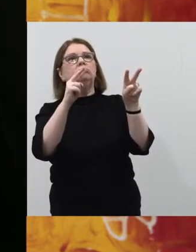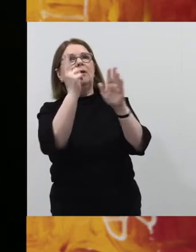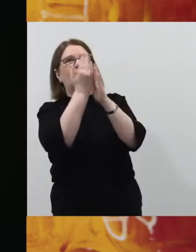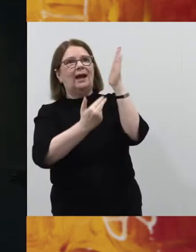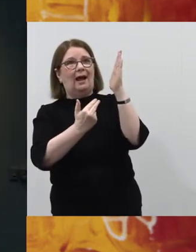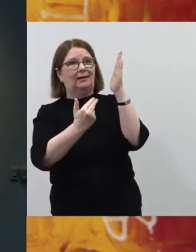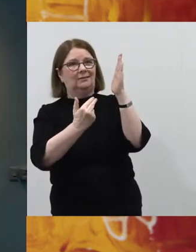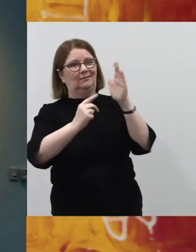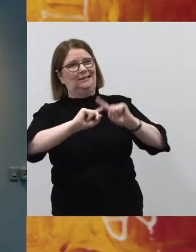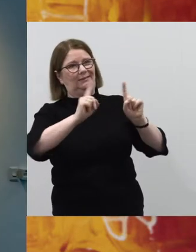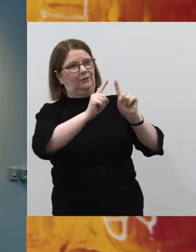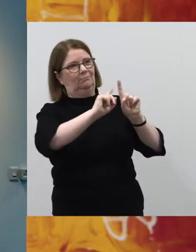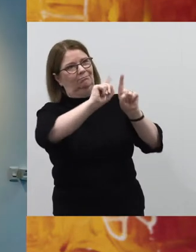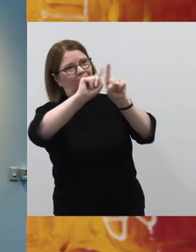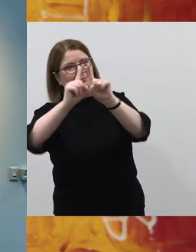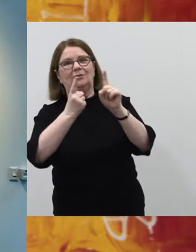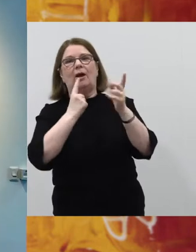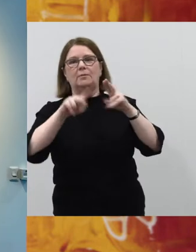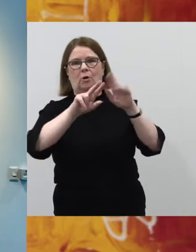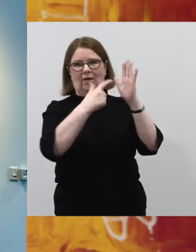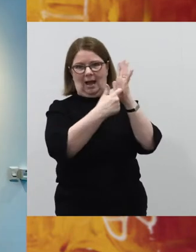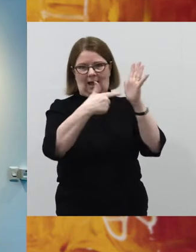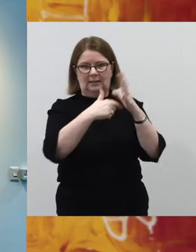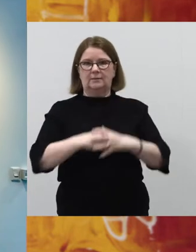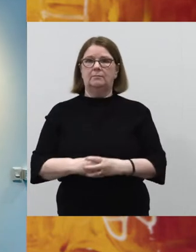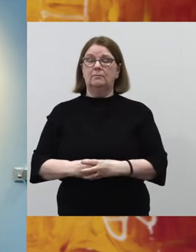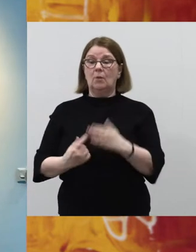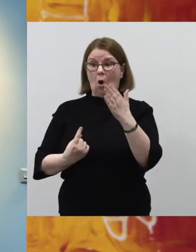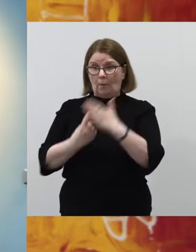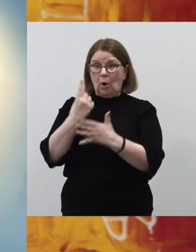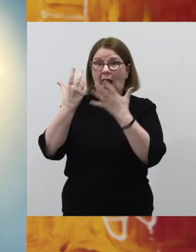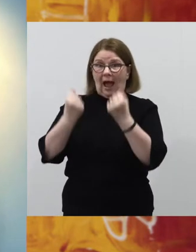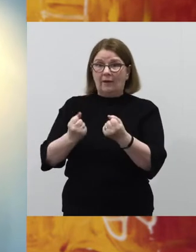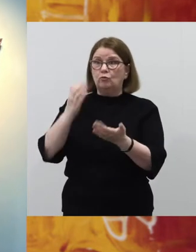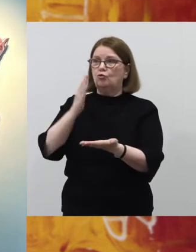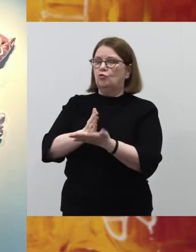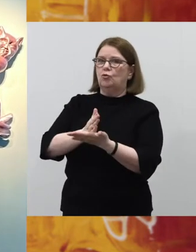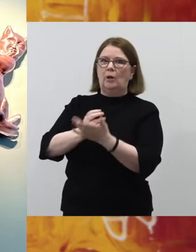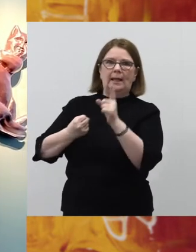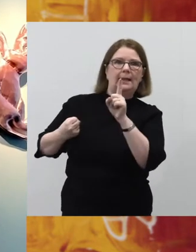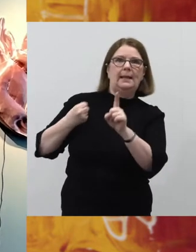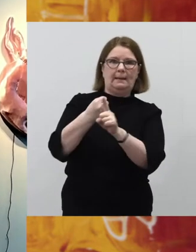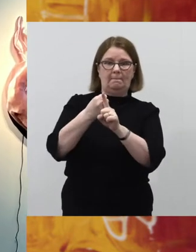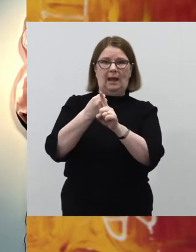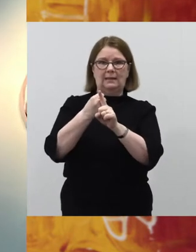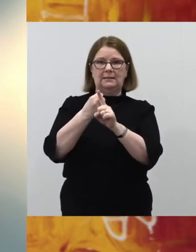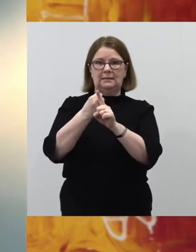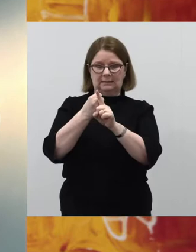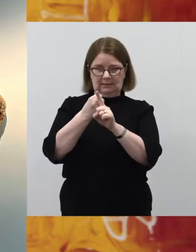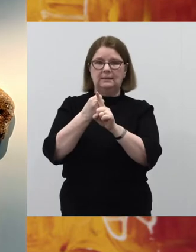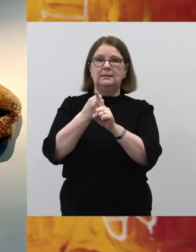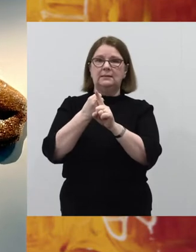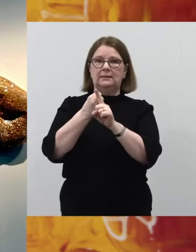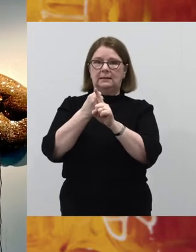that art making provides is a solace and a coping mechanism, as Taryn Gill explains. I am inspired by